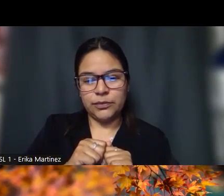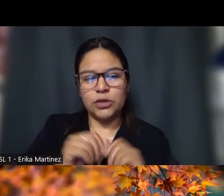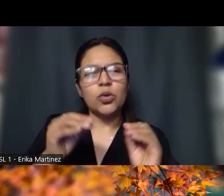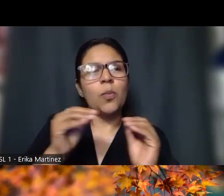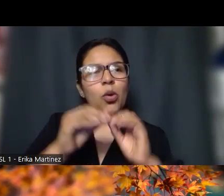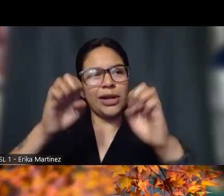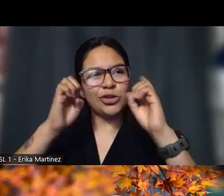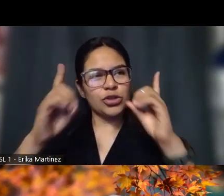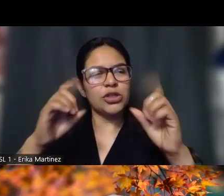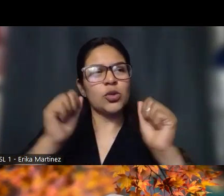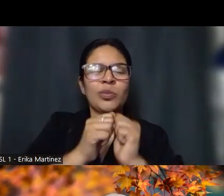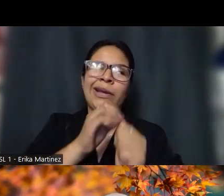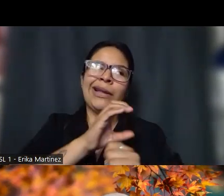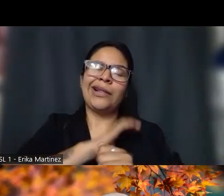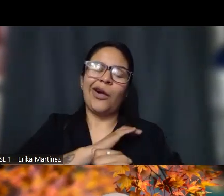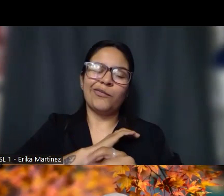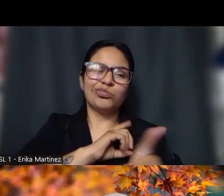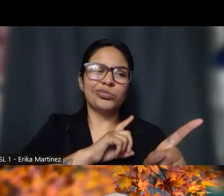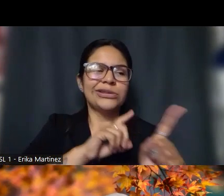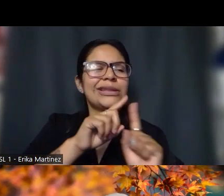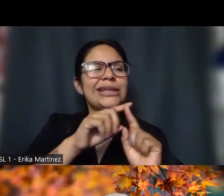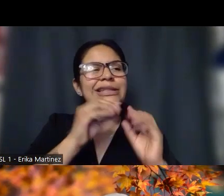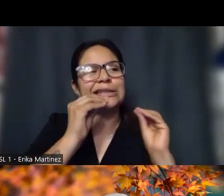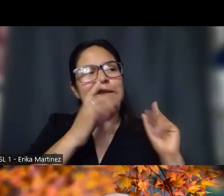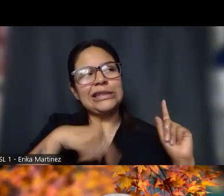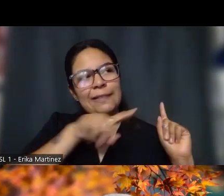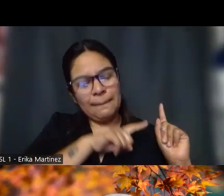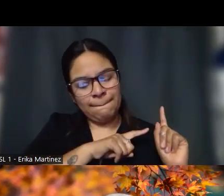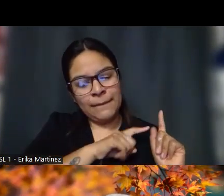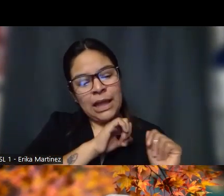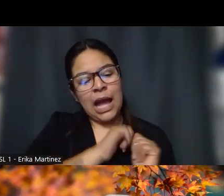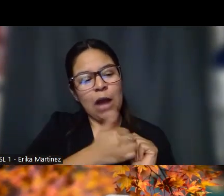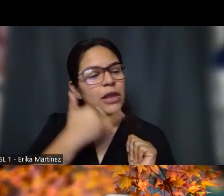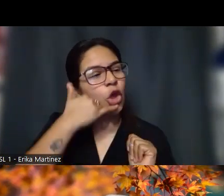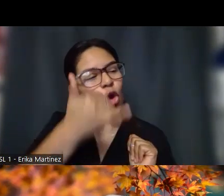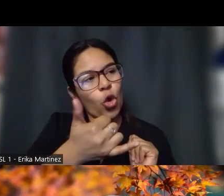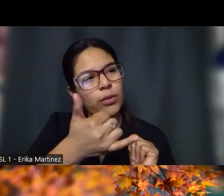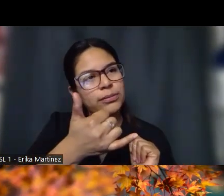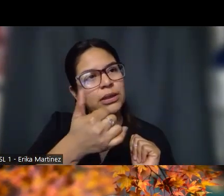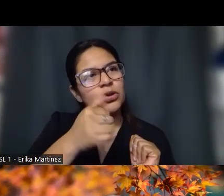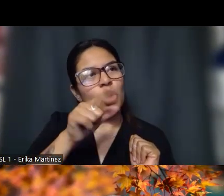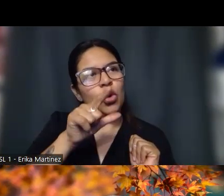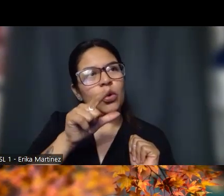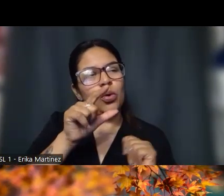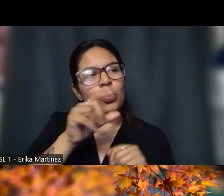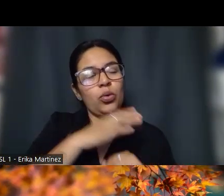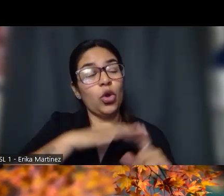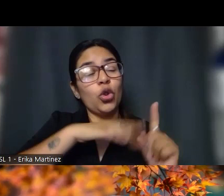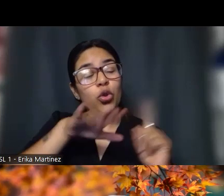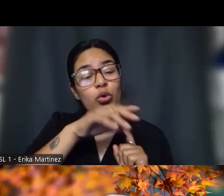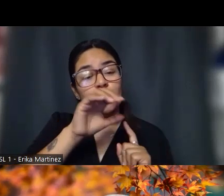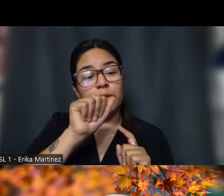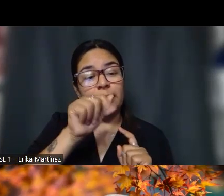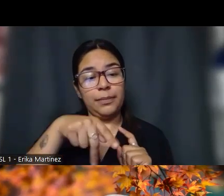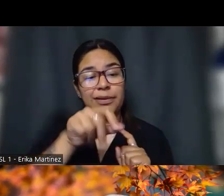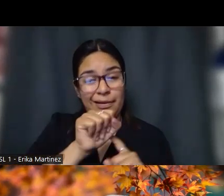with local law enforcement, and also calling the local APS to request assistance